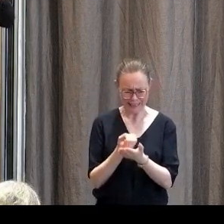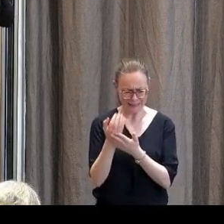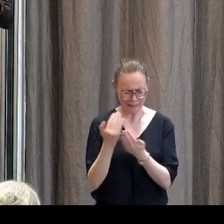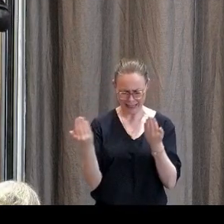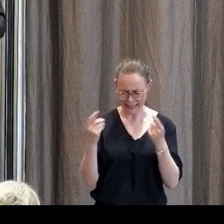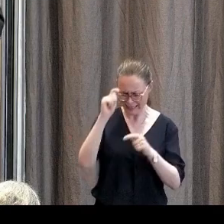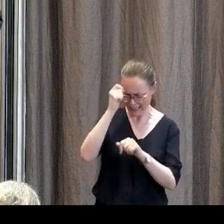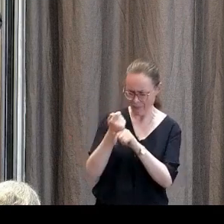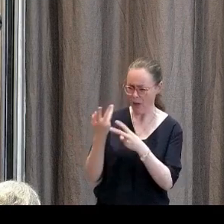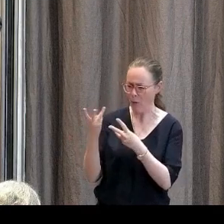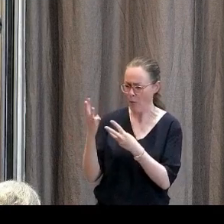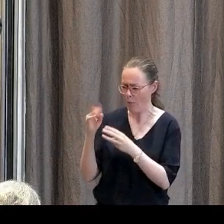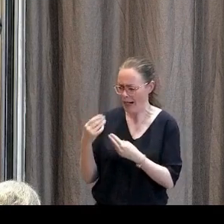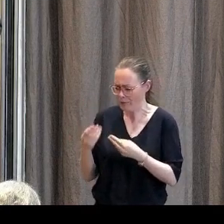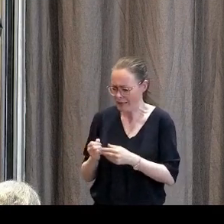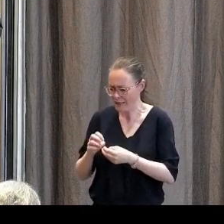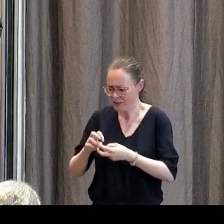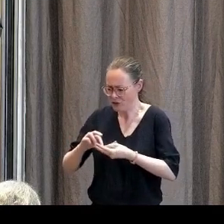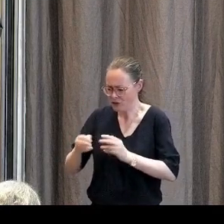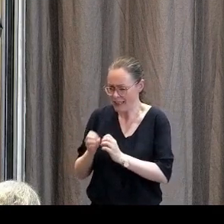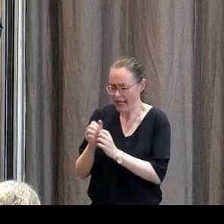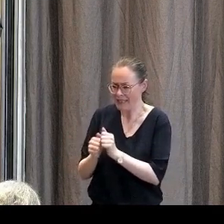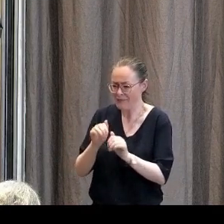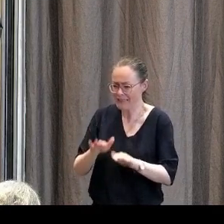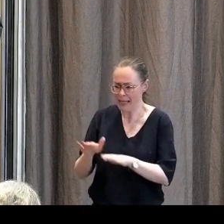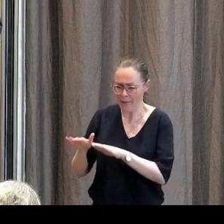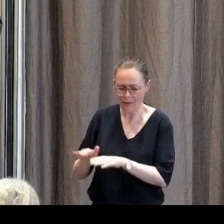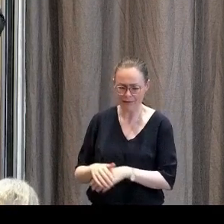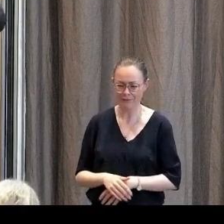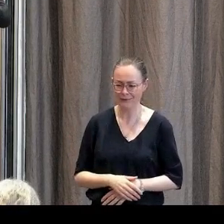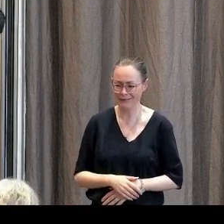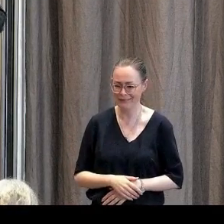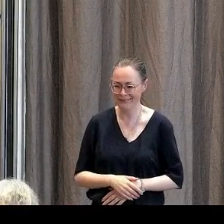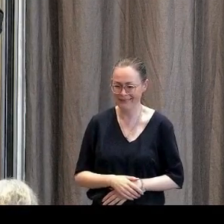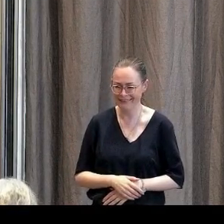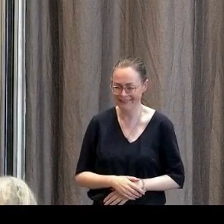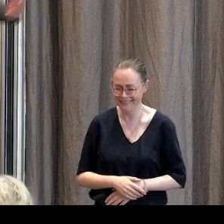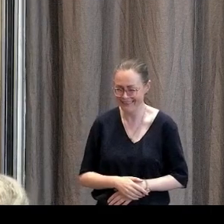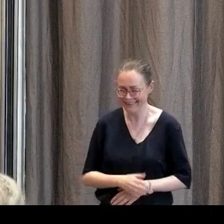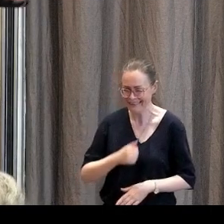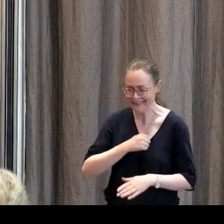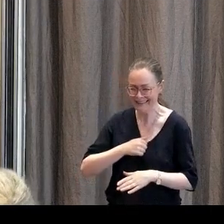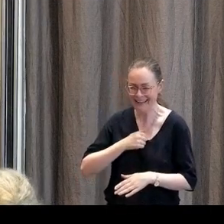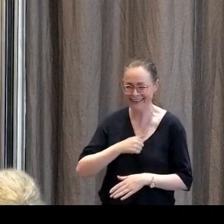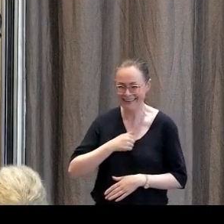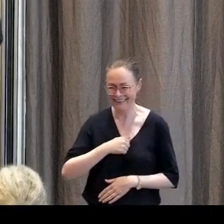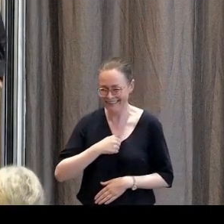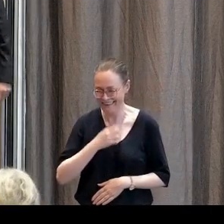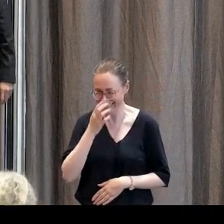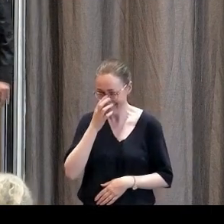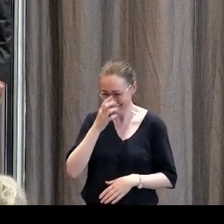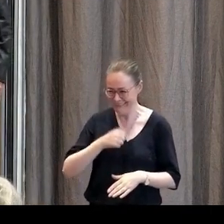need to stabilize gene activity, okay? This is the... Oh, sorry.